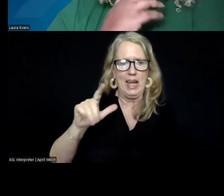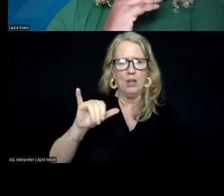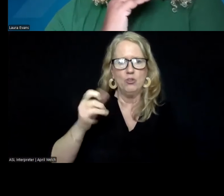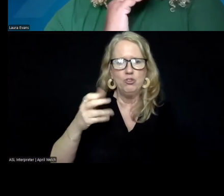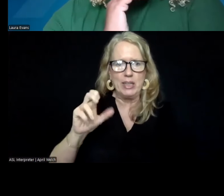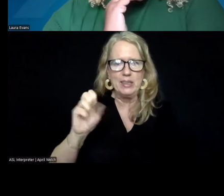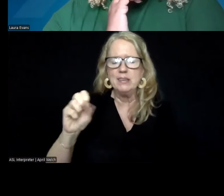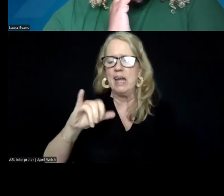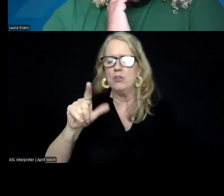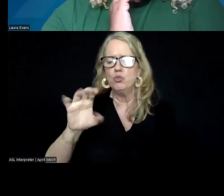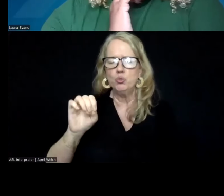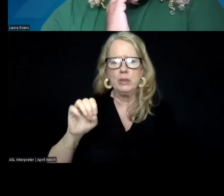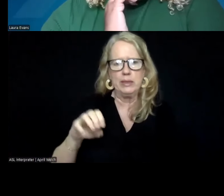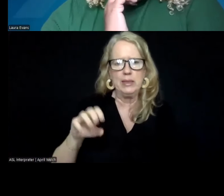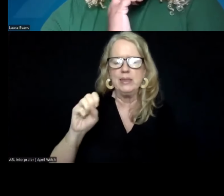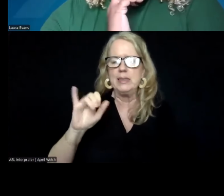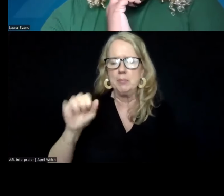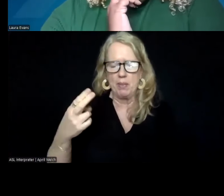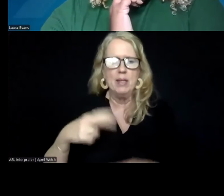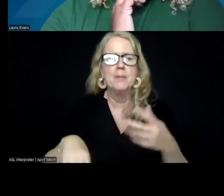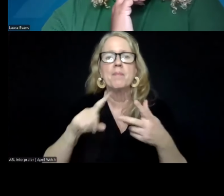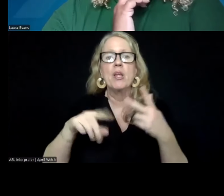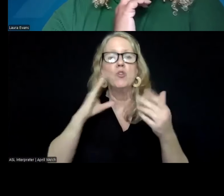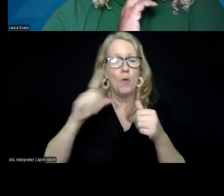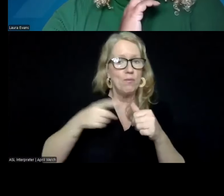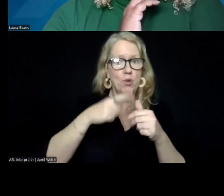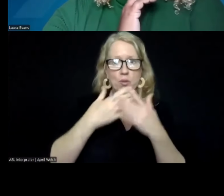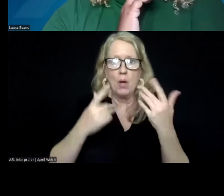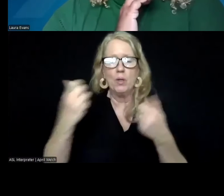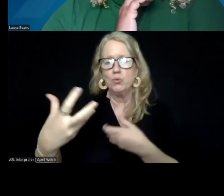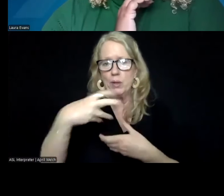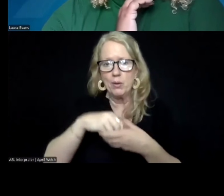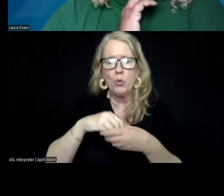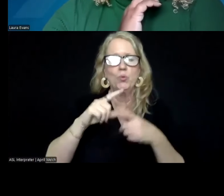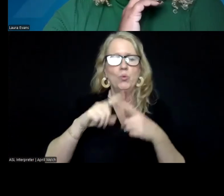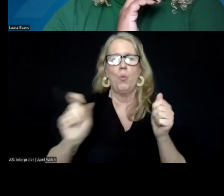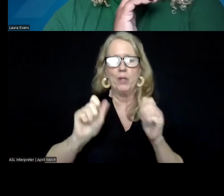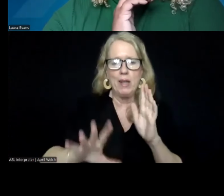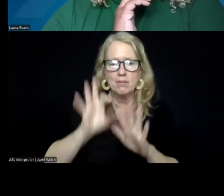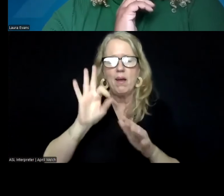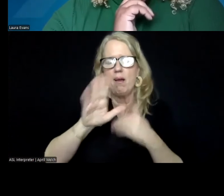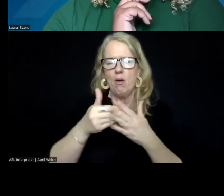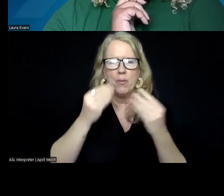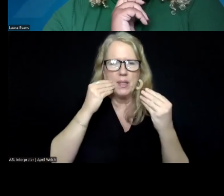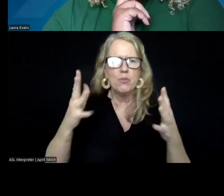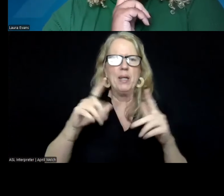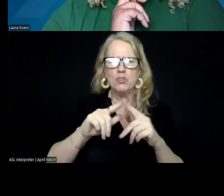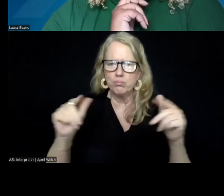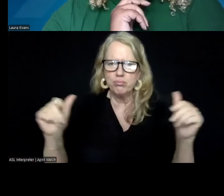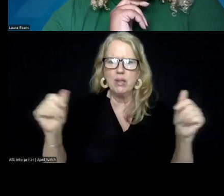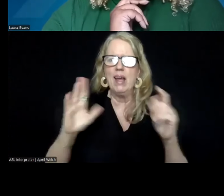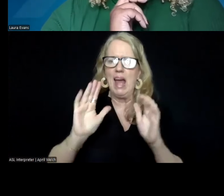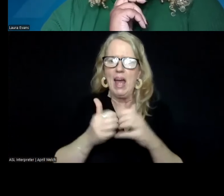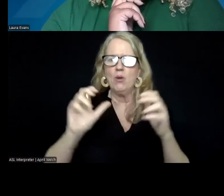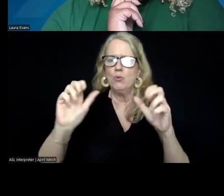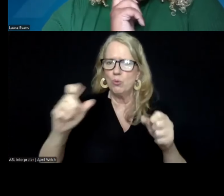that featured presentation, let's go through including where you can find all of the information, including how to sign